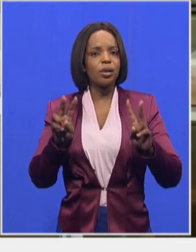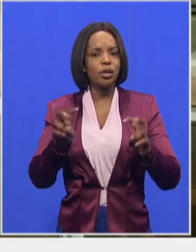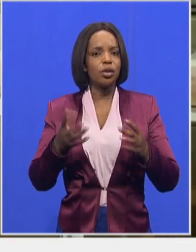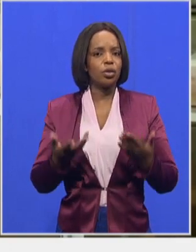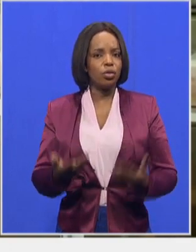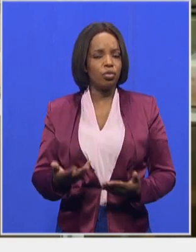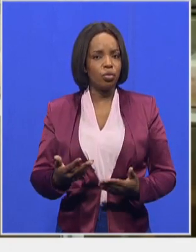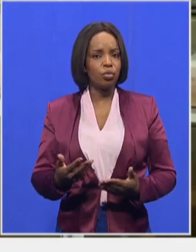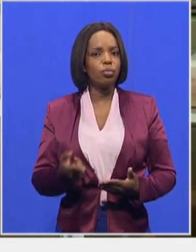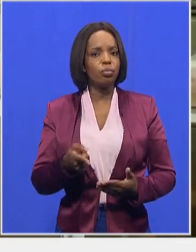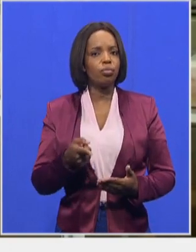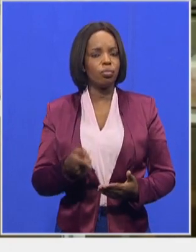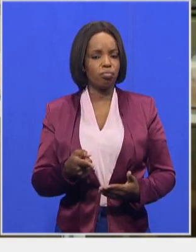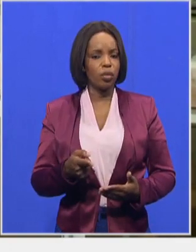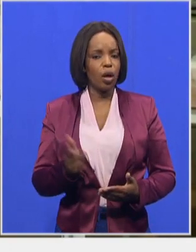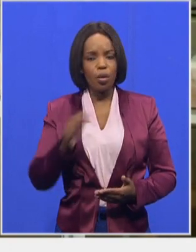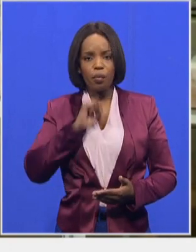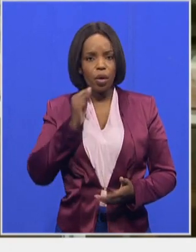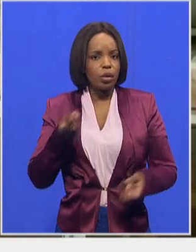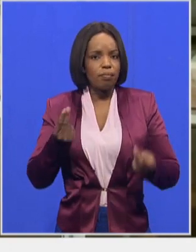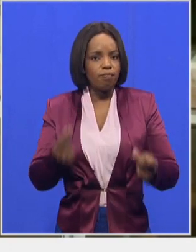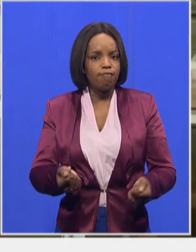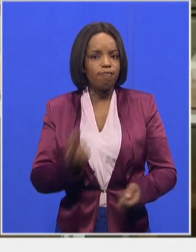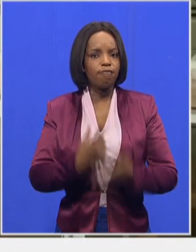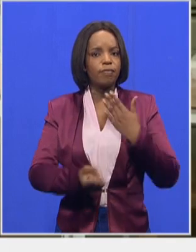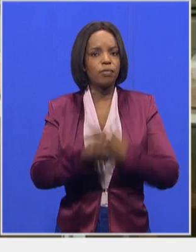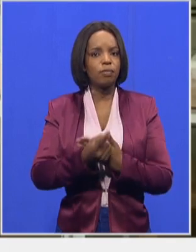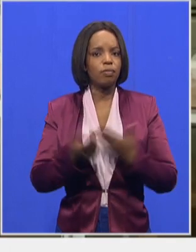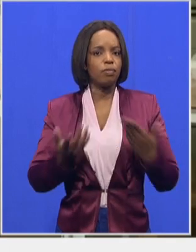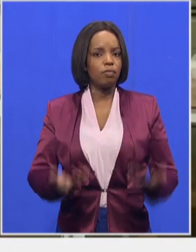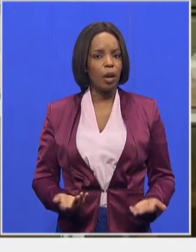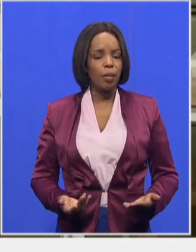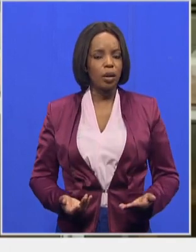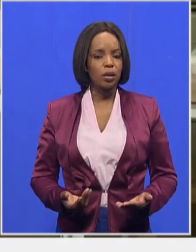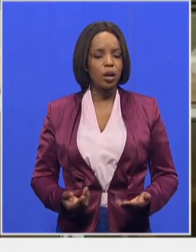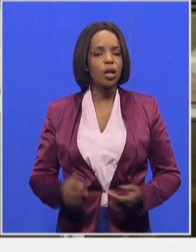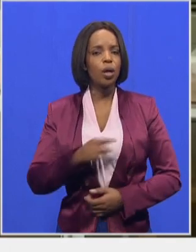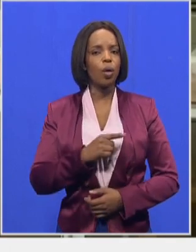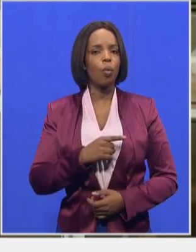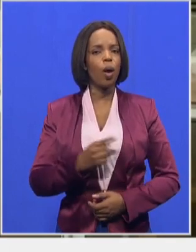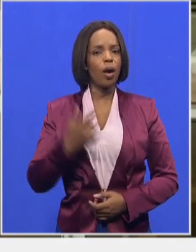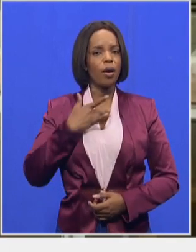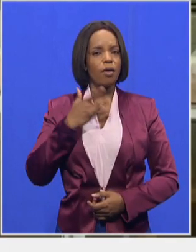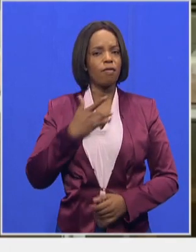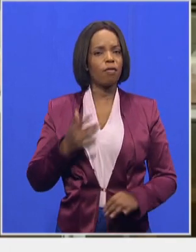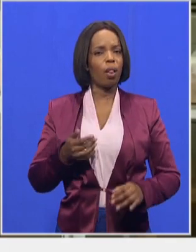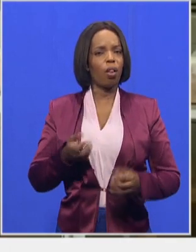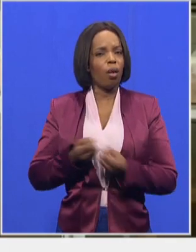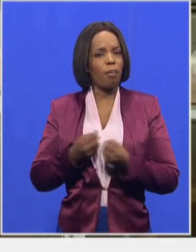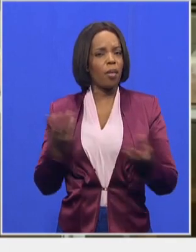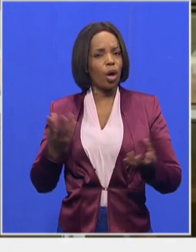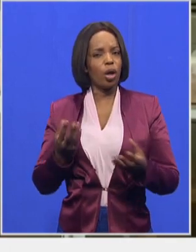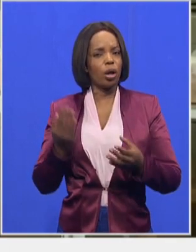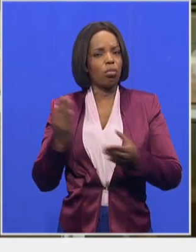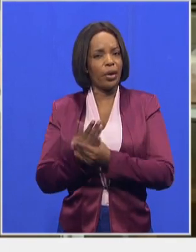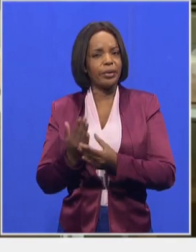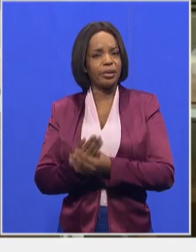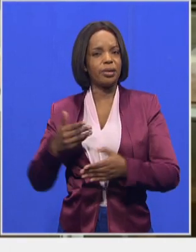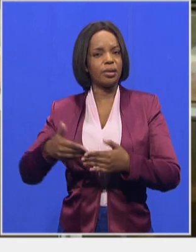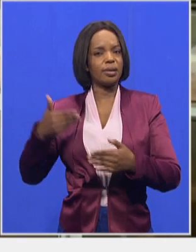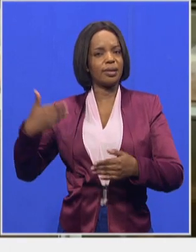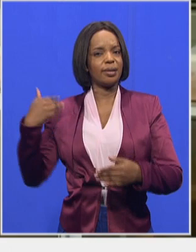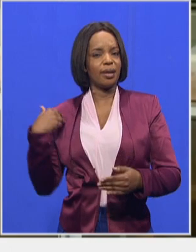in the forefront after he had said in this court that there has been a backlog of cases, Desiree, and now with